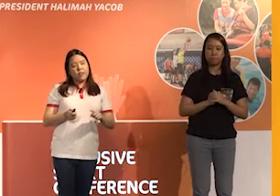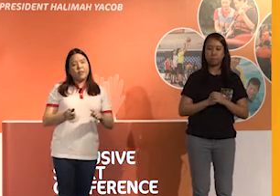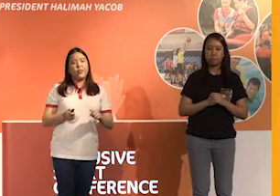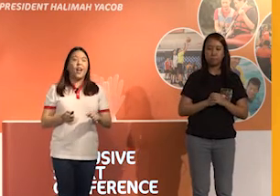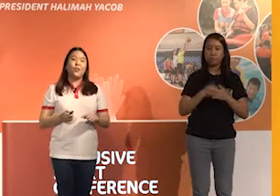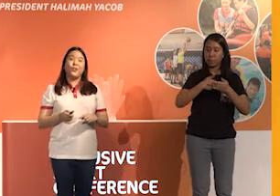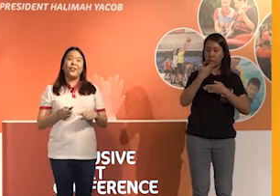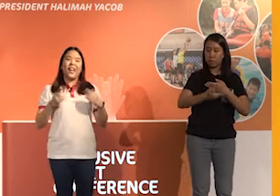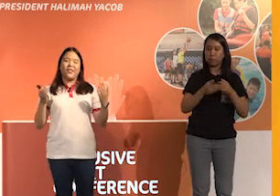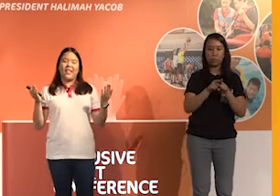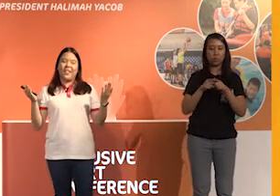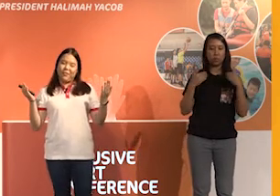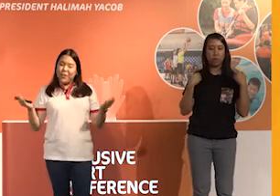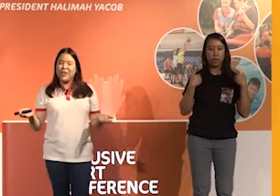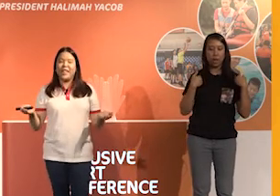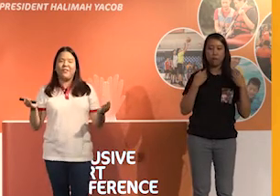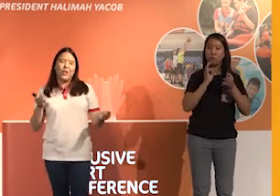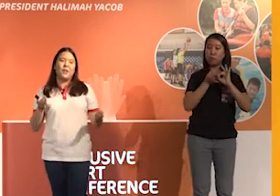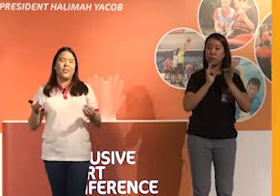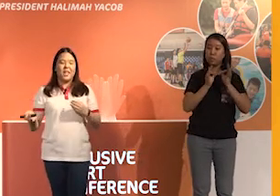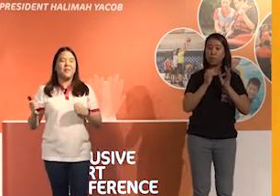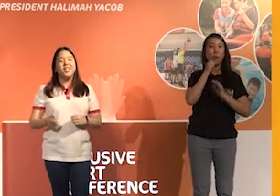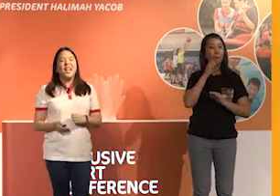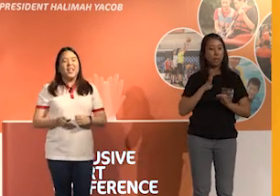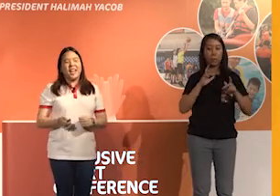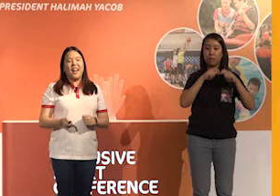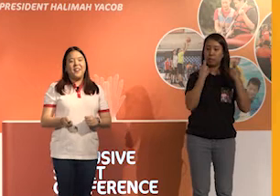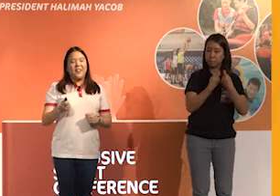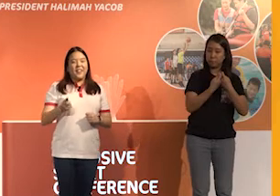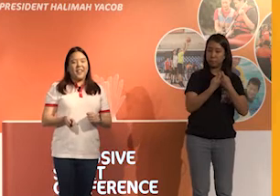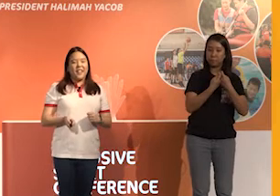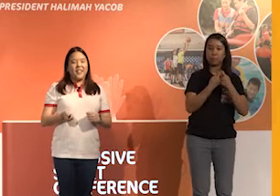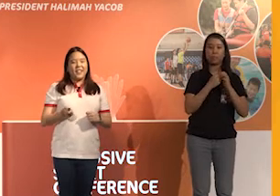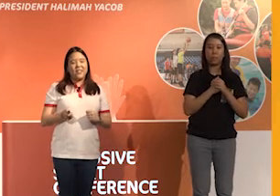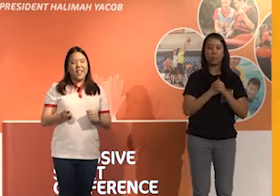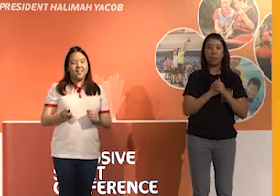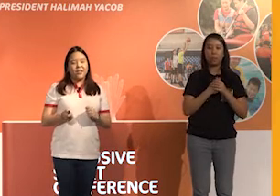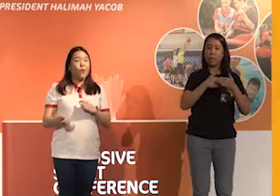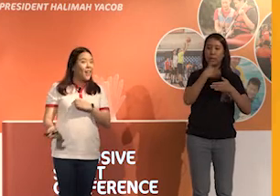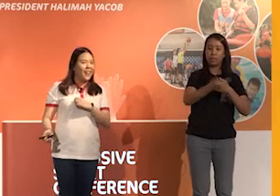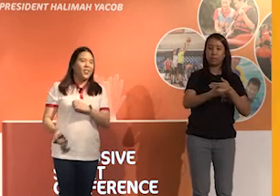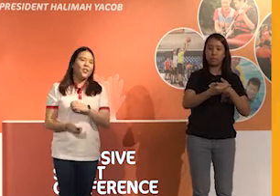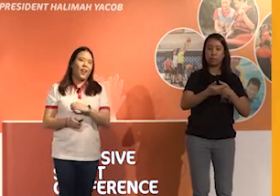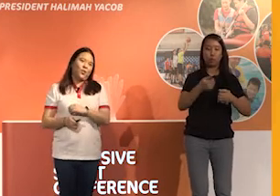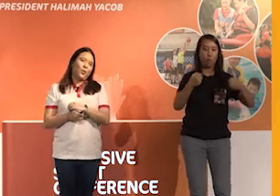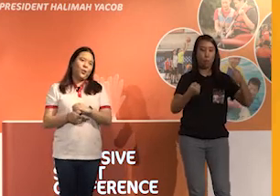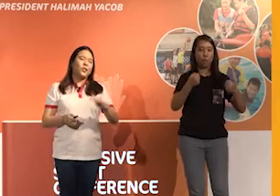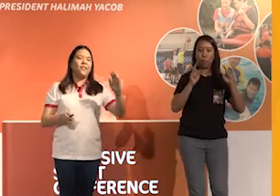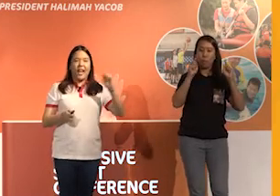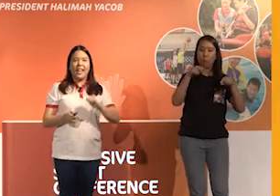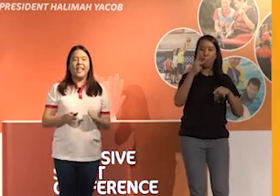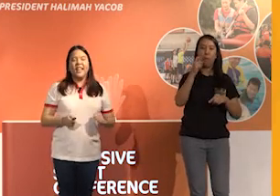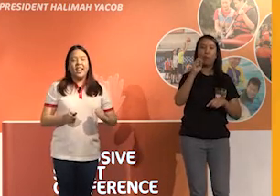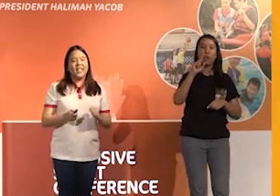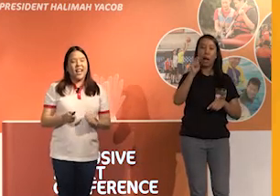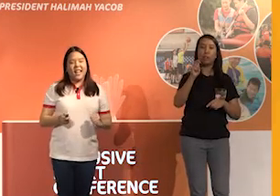next one we have also have a footer female team. Yeah. And then next one, Botak. Botak also use the